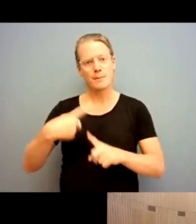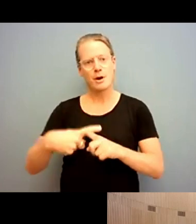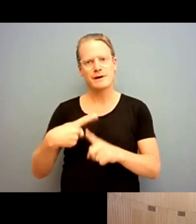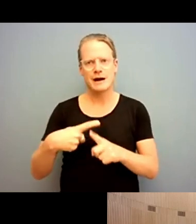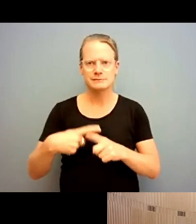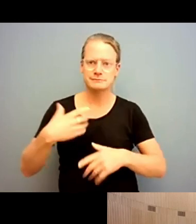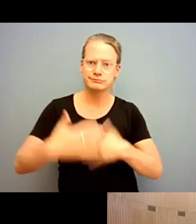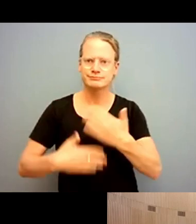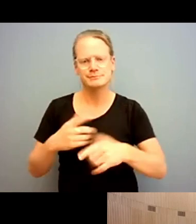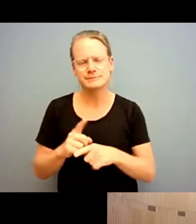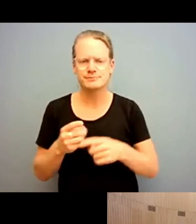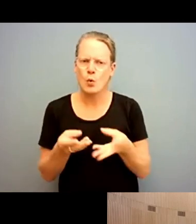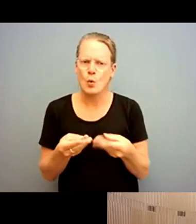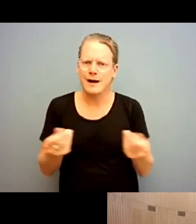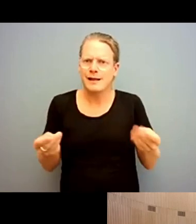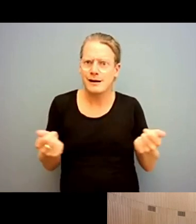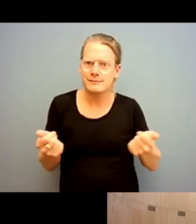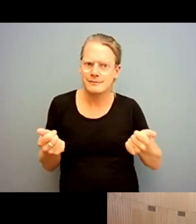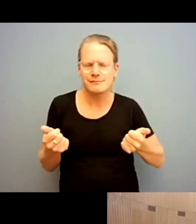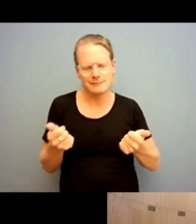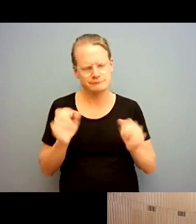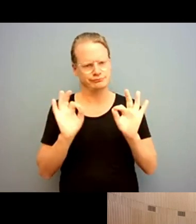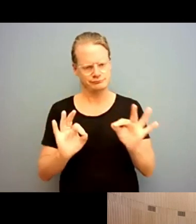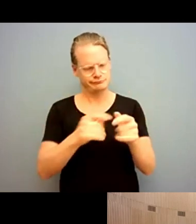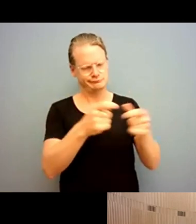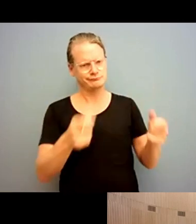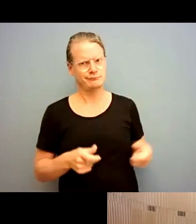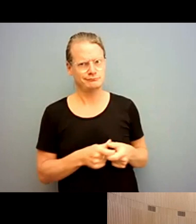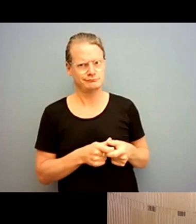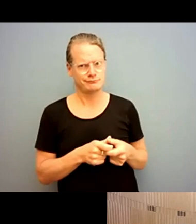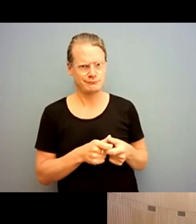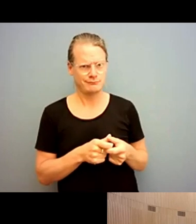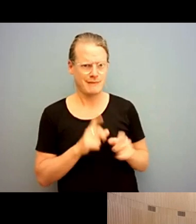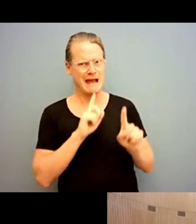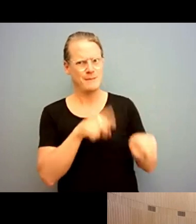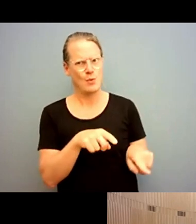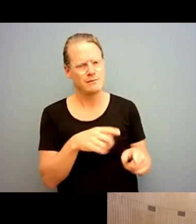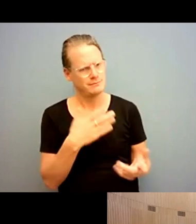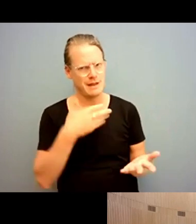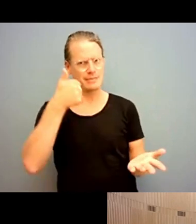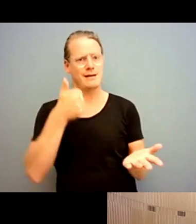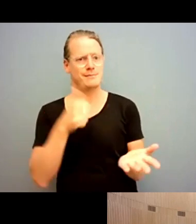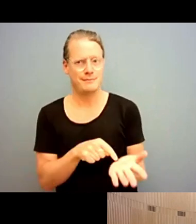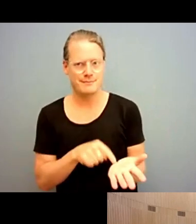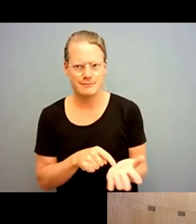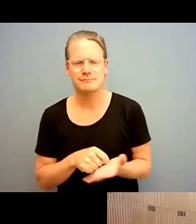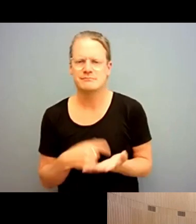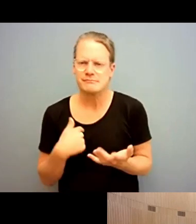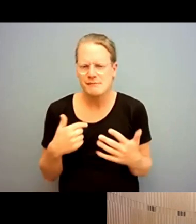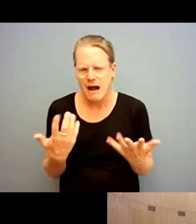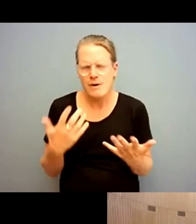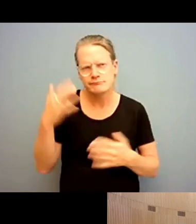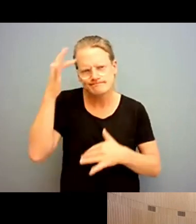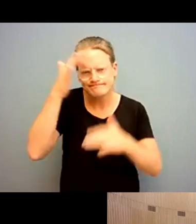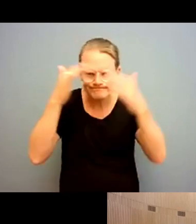persons with disabilities. So we're only at the beginning stage of thinking about how we put that together, but